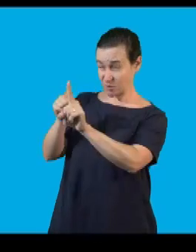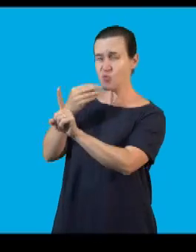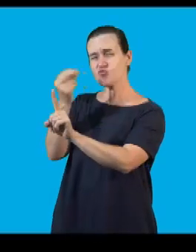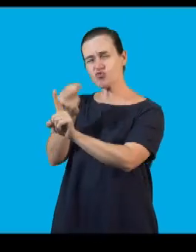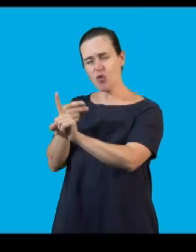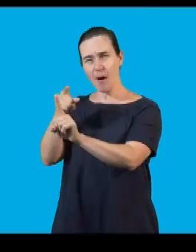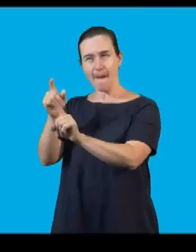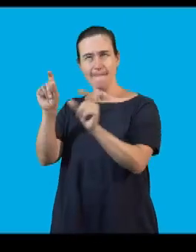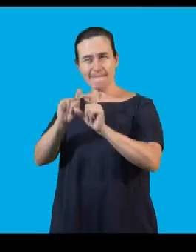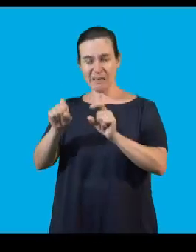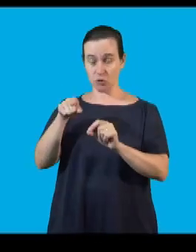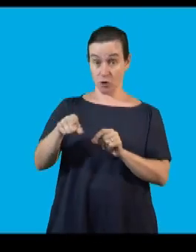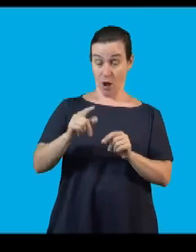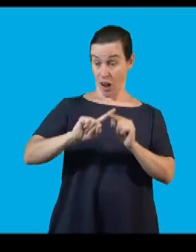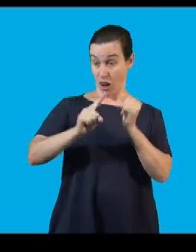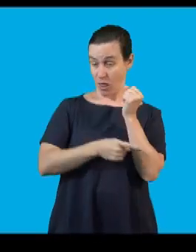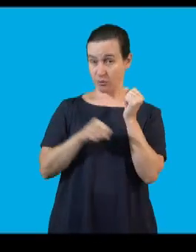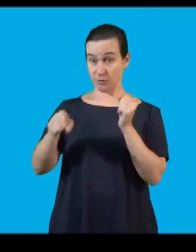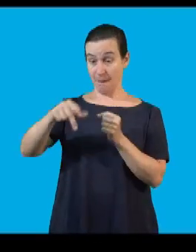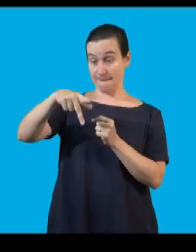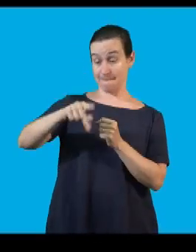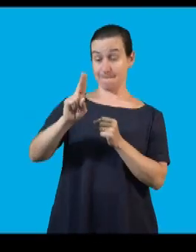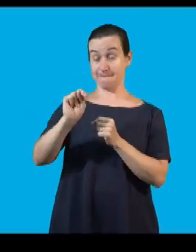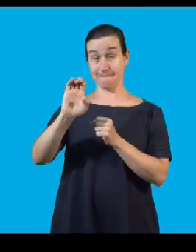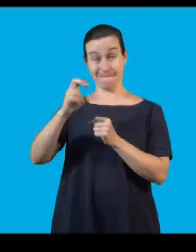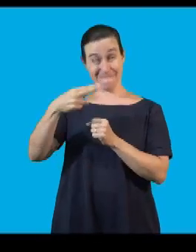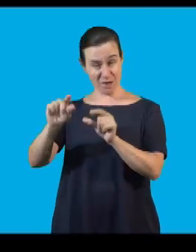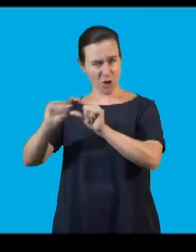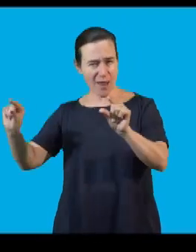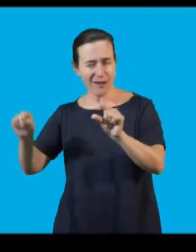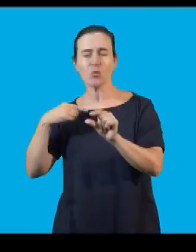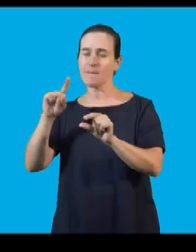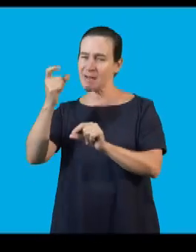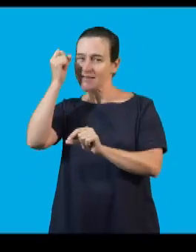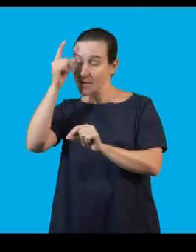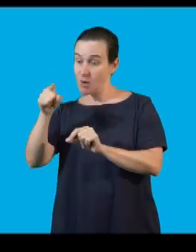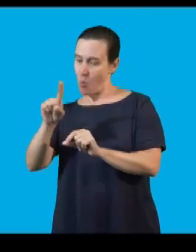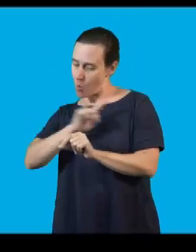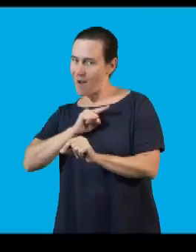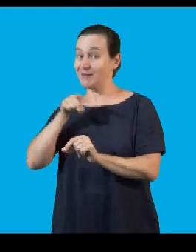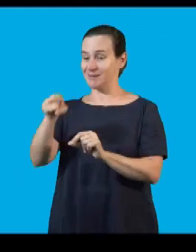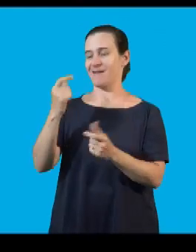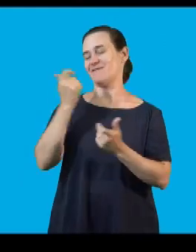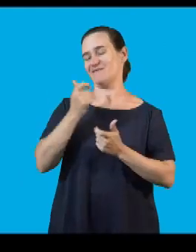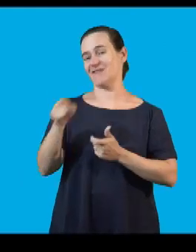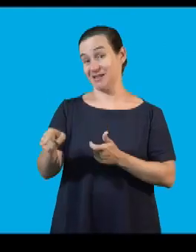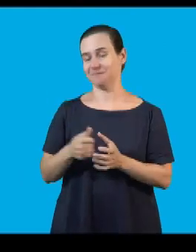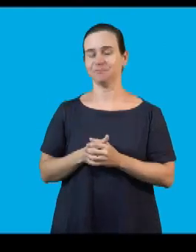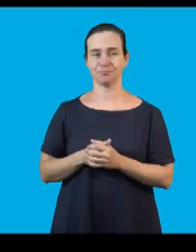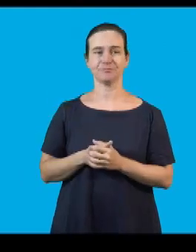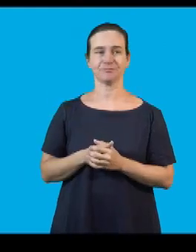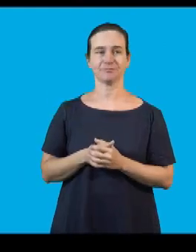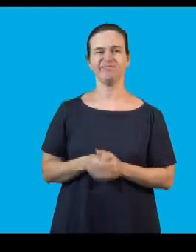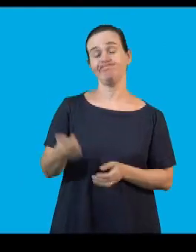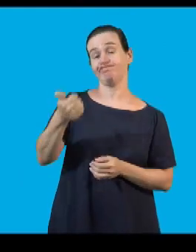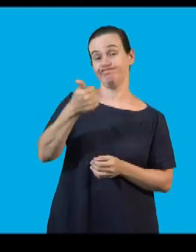the punchline in the cartoon means. So that's where the humor is derived from. Okay, let's move